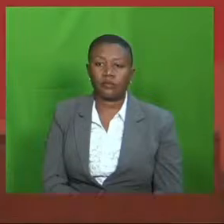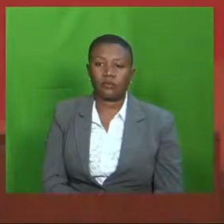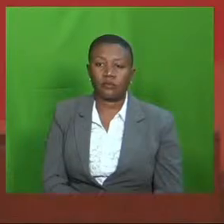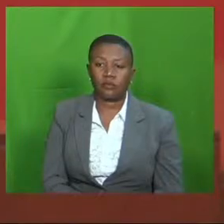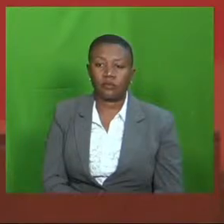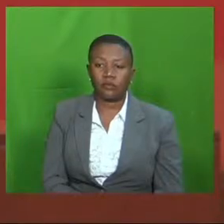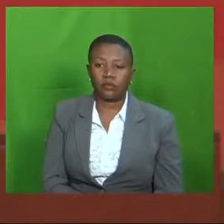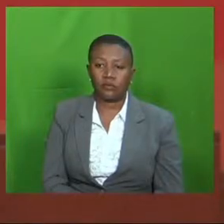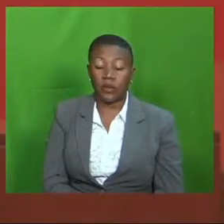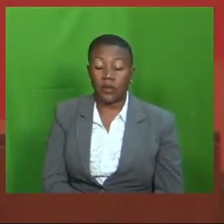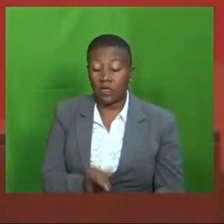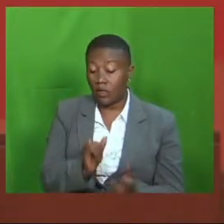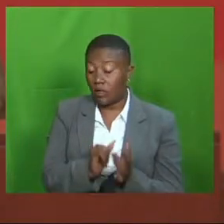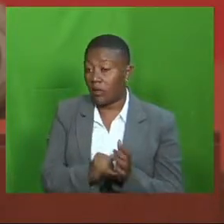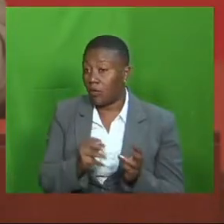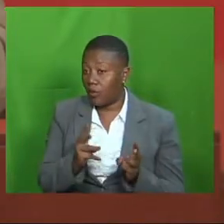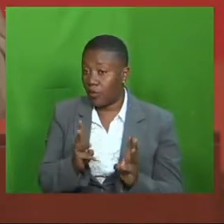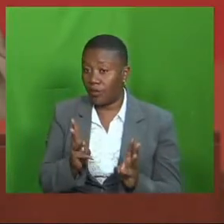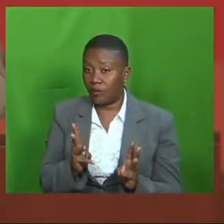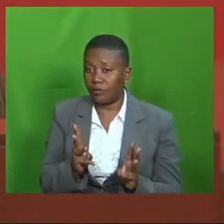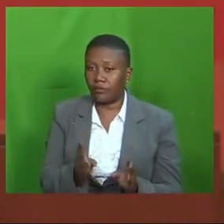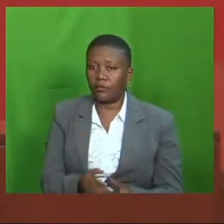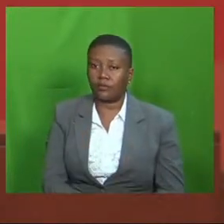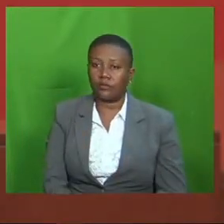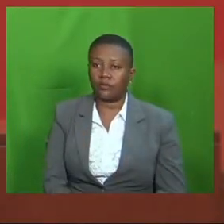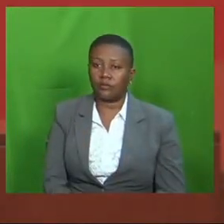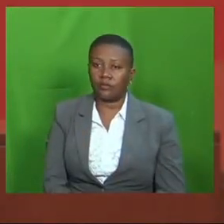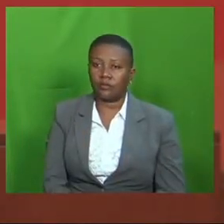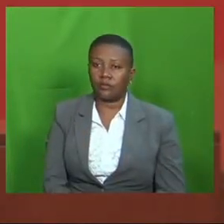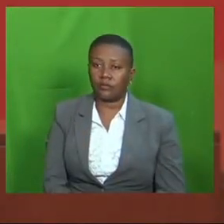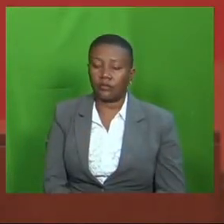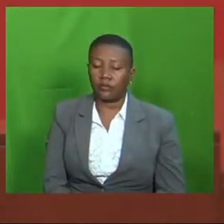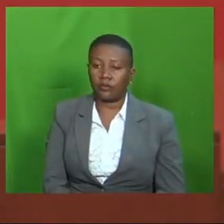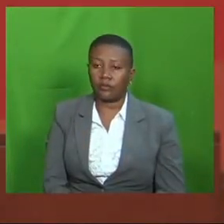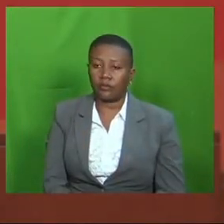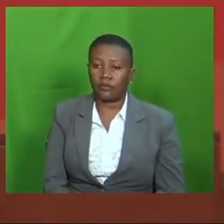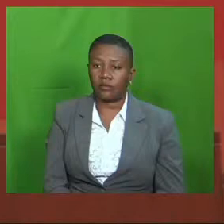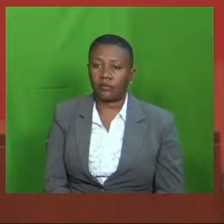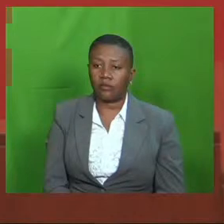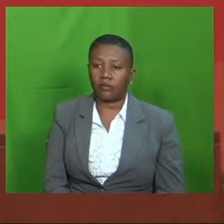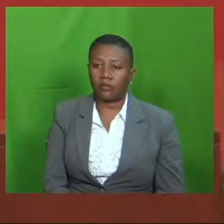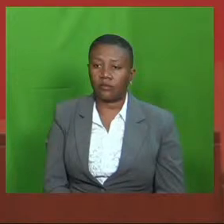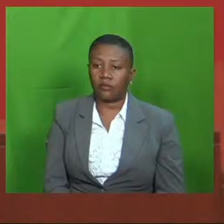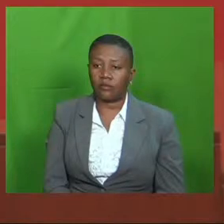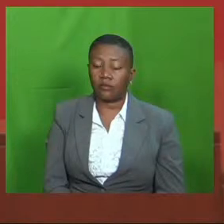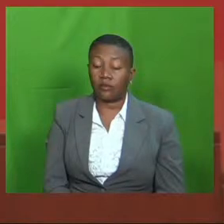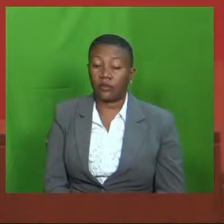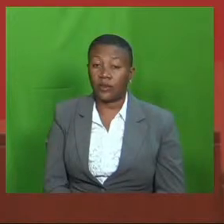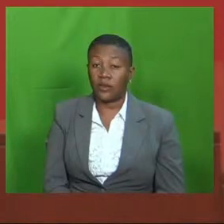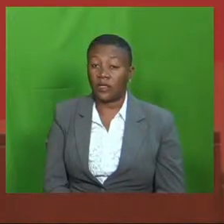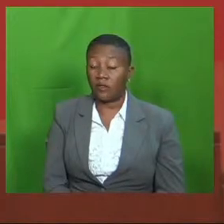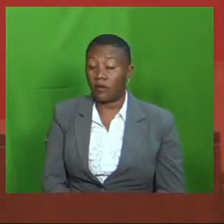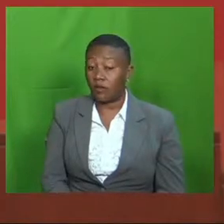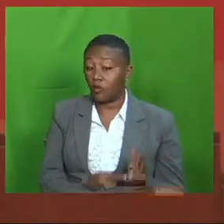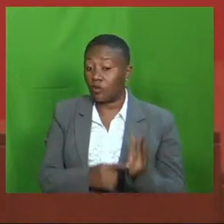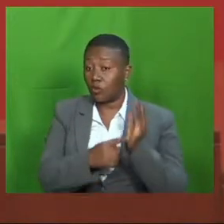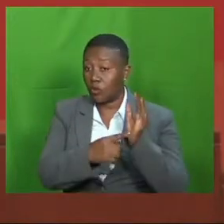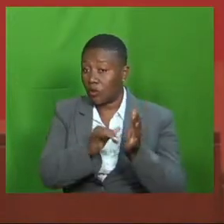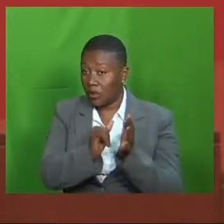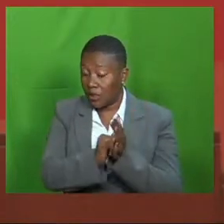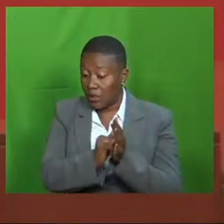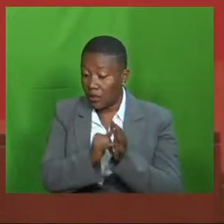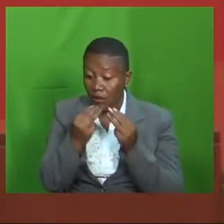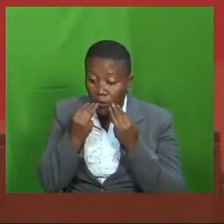In the circumstances, it is my ruling that the motion was